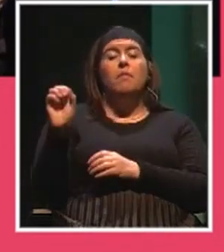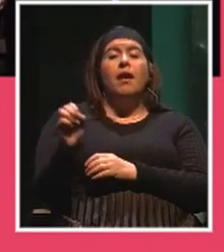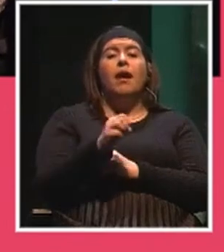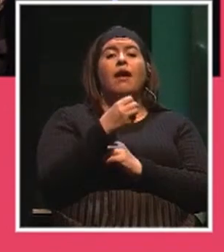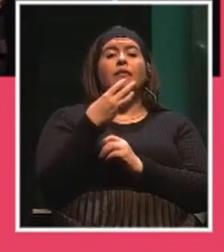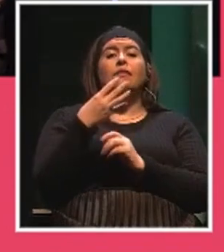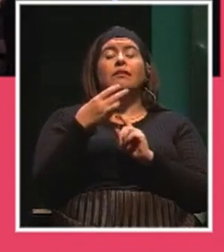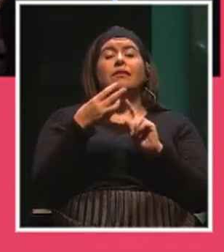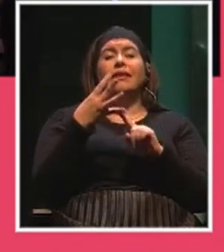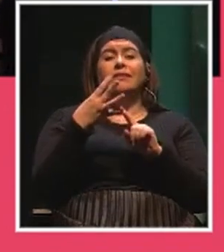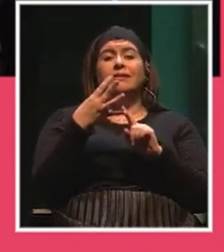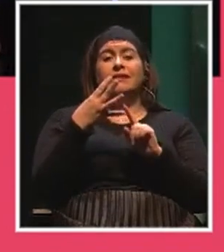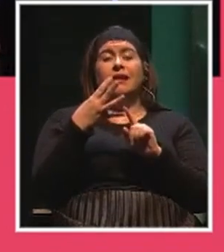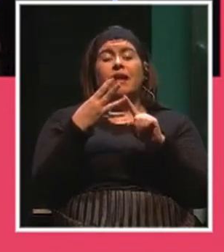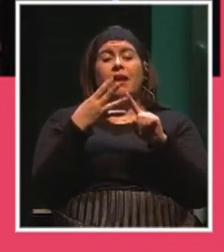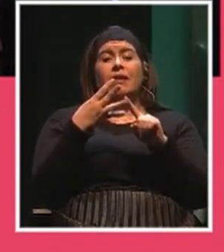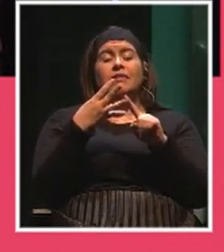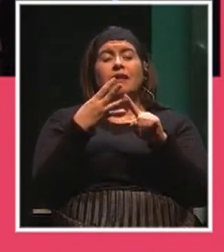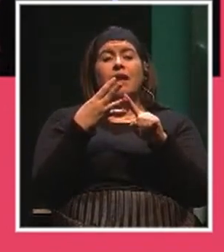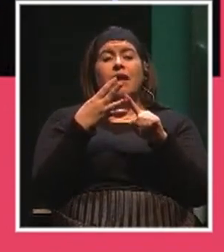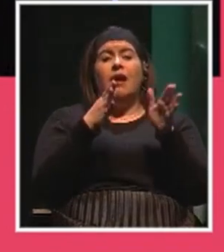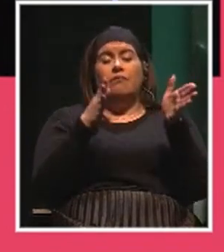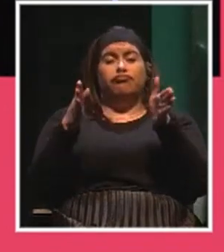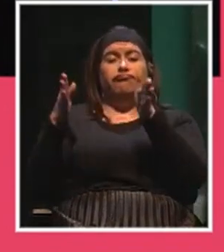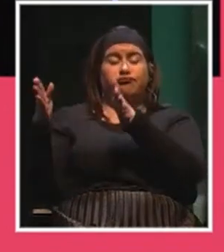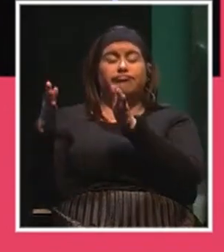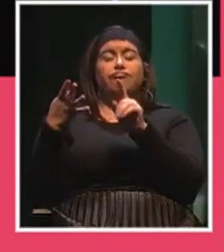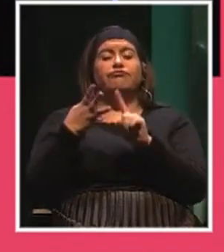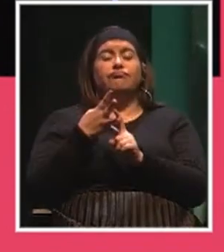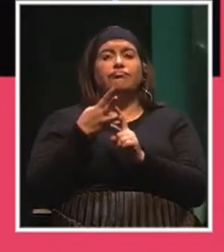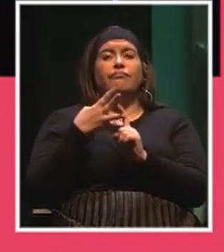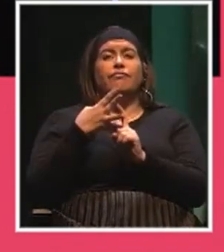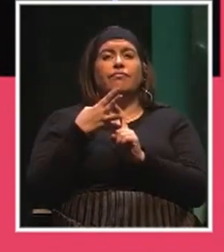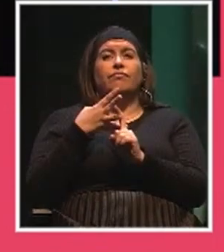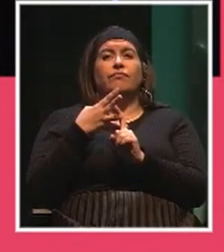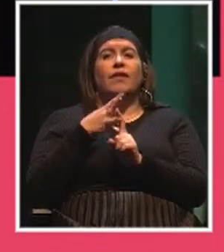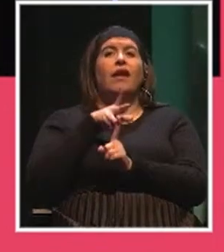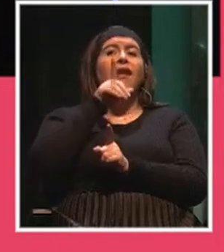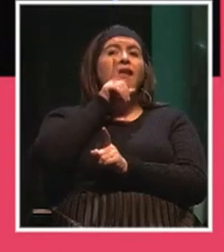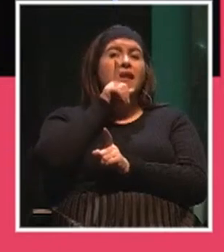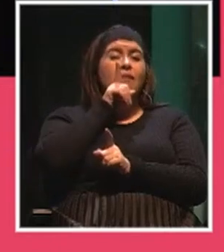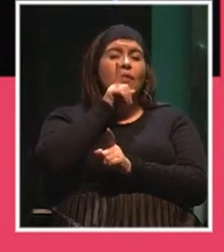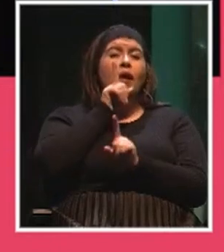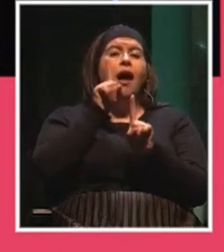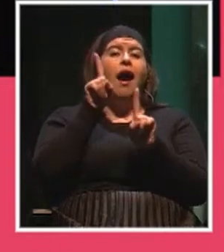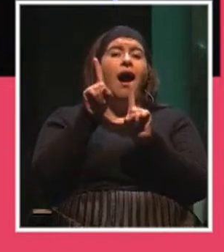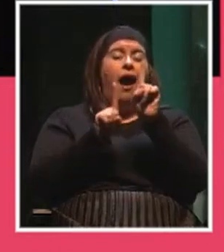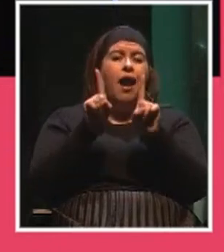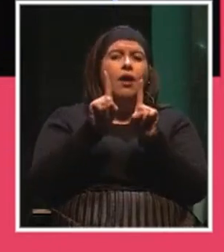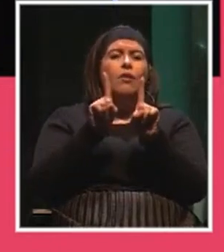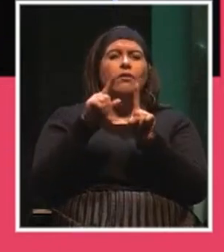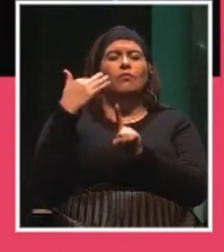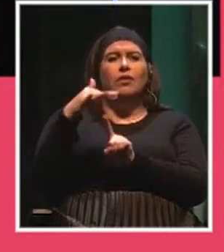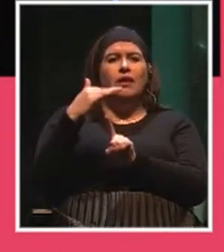make this spoiler-free, because the huge thing and the huge problem with Game of Thrones is that, well,